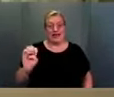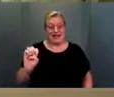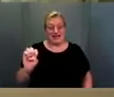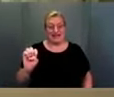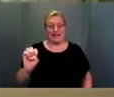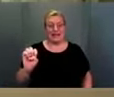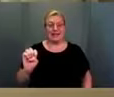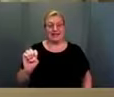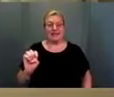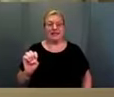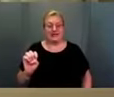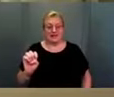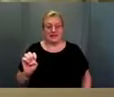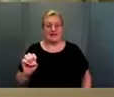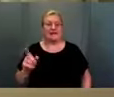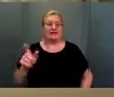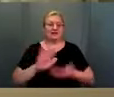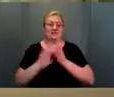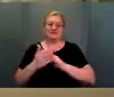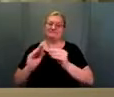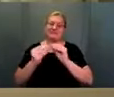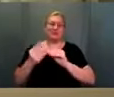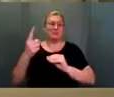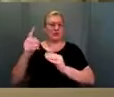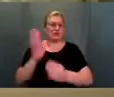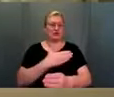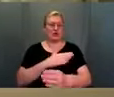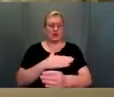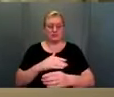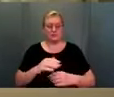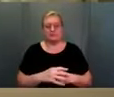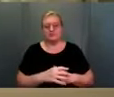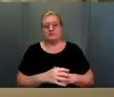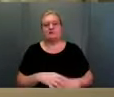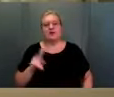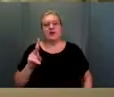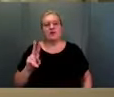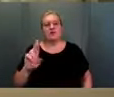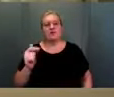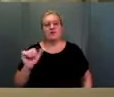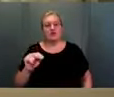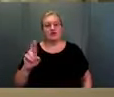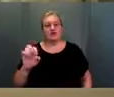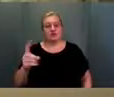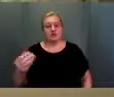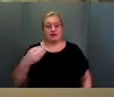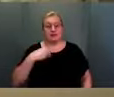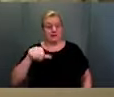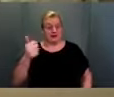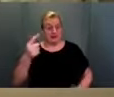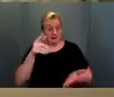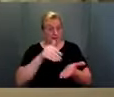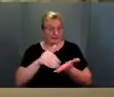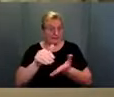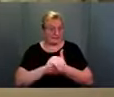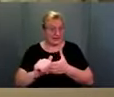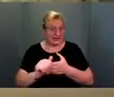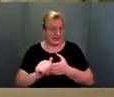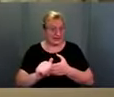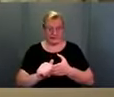that a dancehall or reggae track would debut at the top of the charts, after which Virgin Records gave me another $1 million. I was